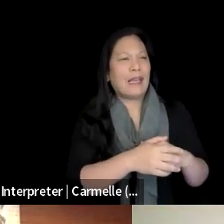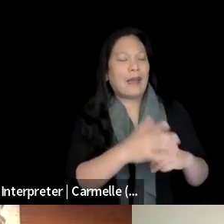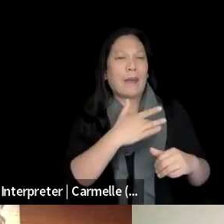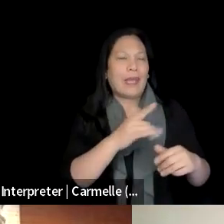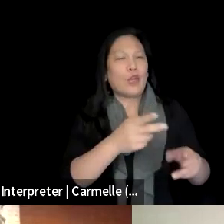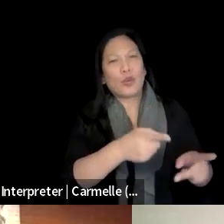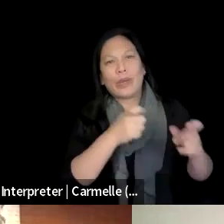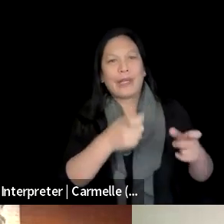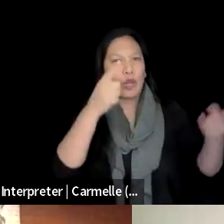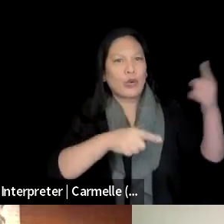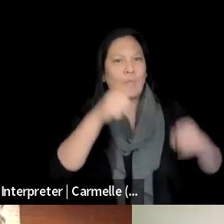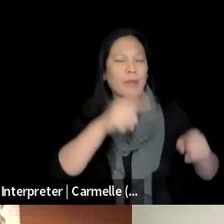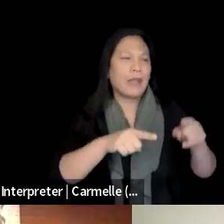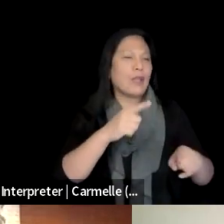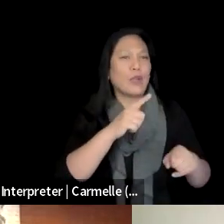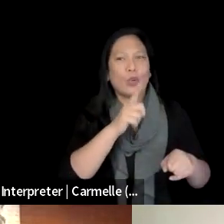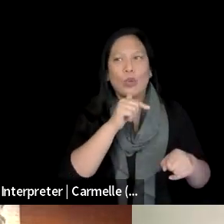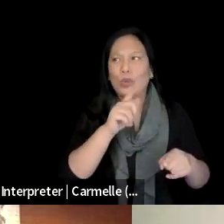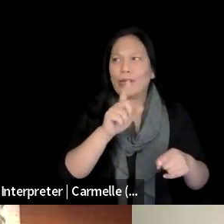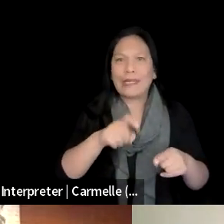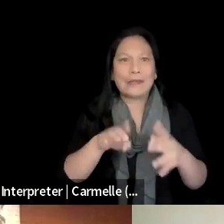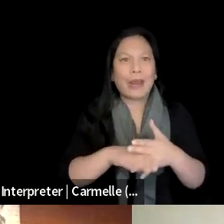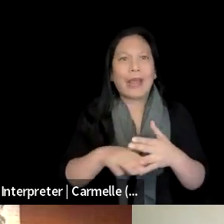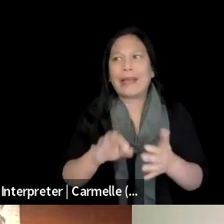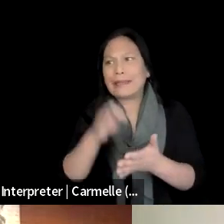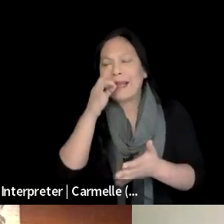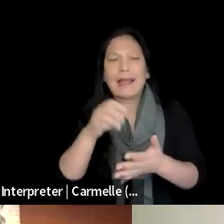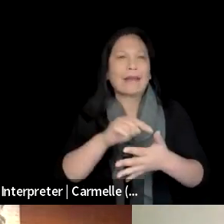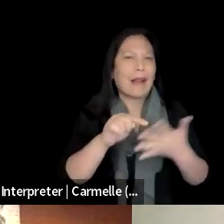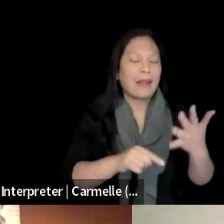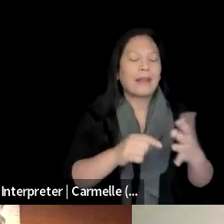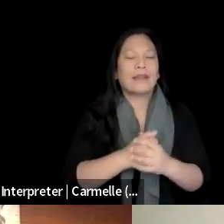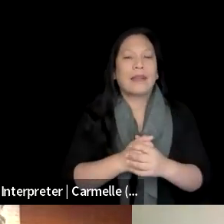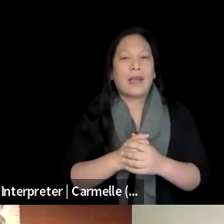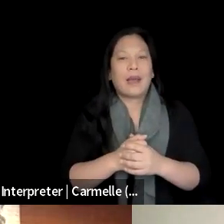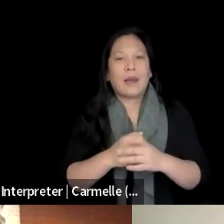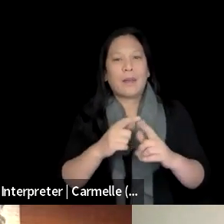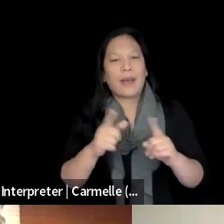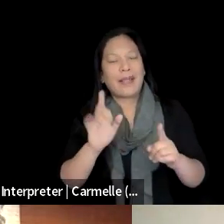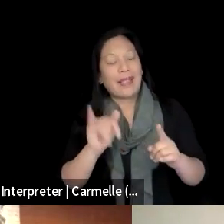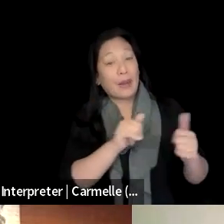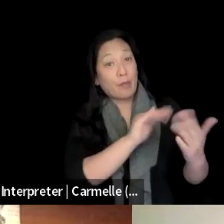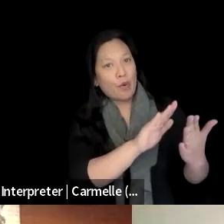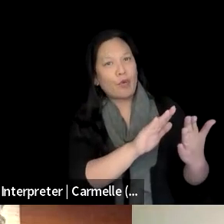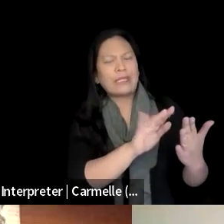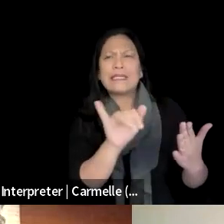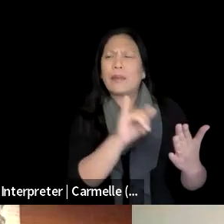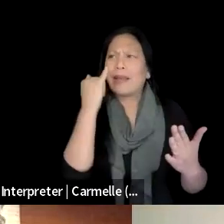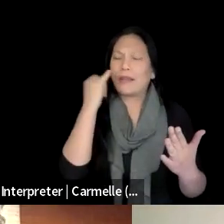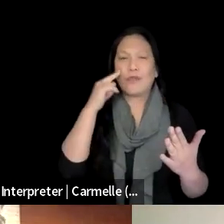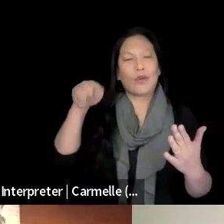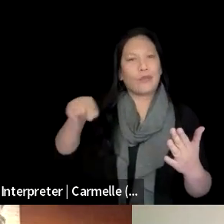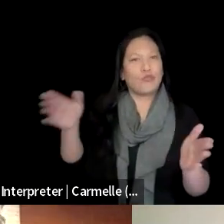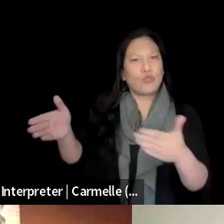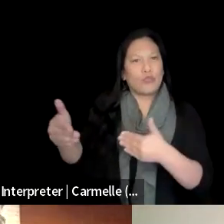needs a snack? Like what's going on? And in a really broad way, this is like a way to look at the room and be like, okay, what